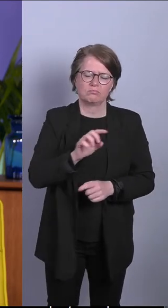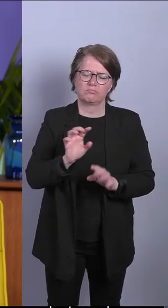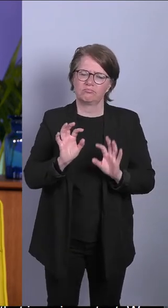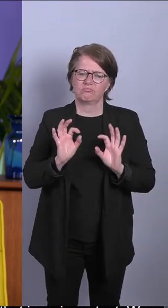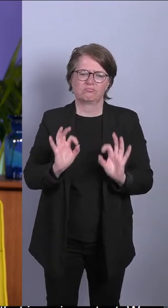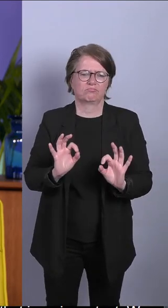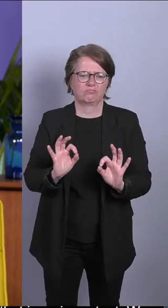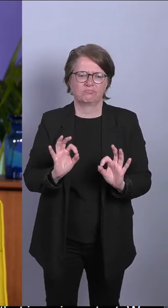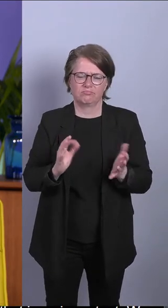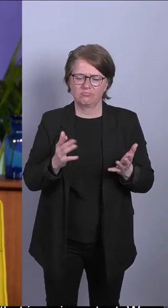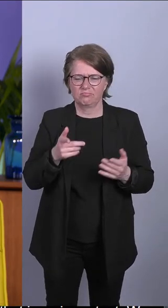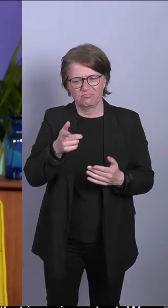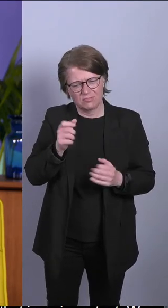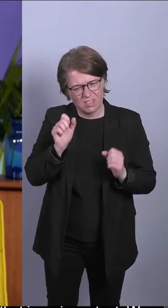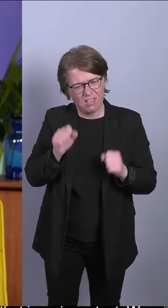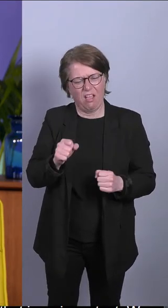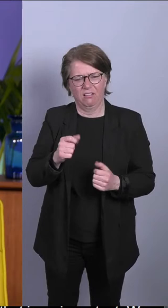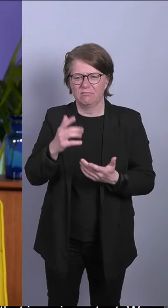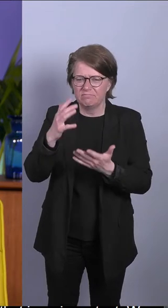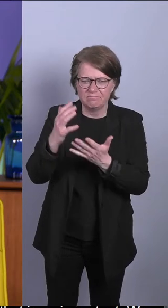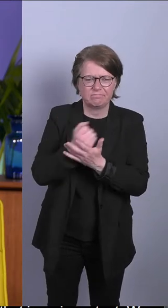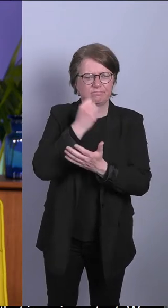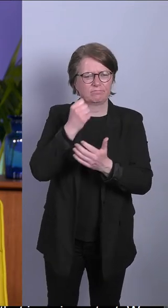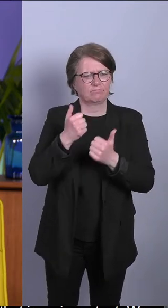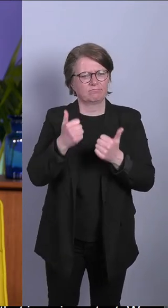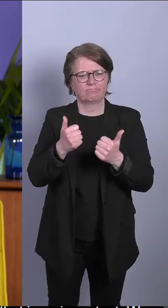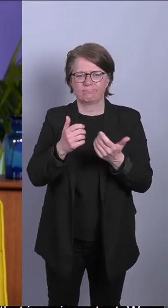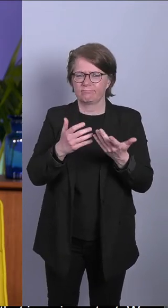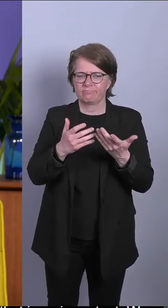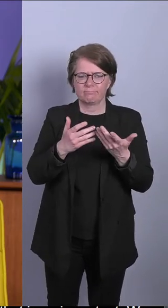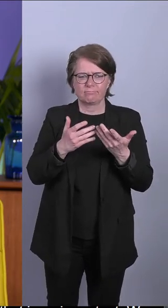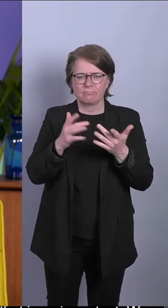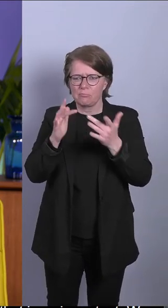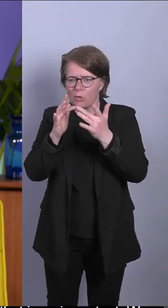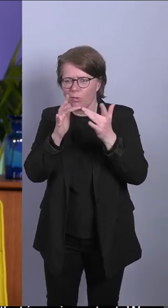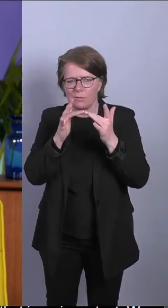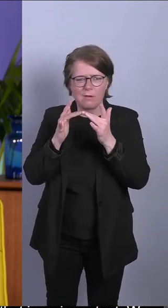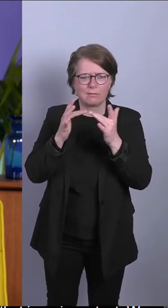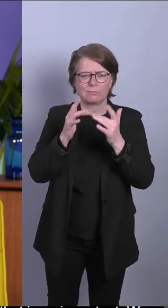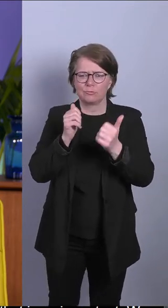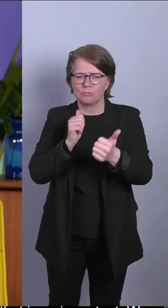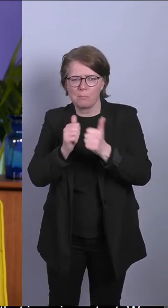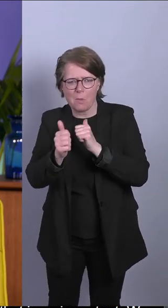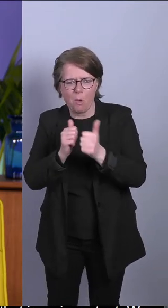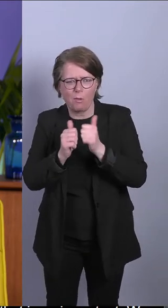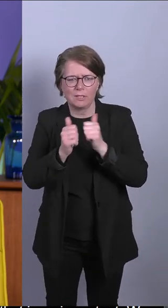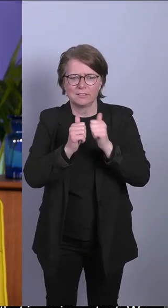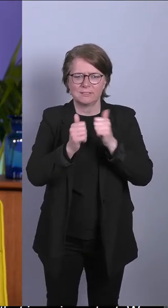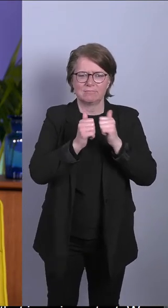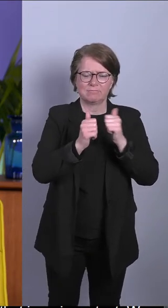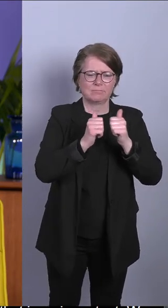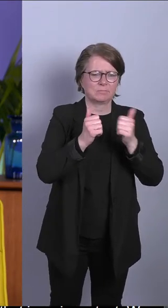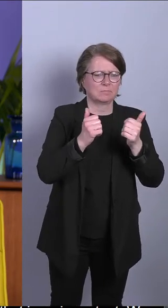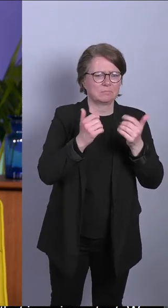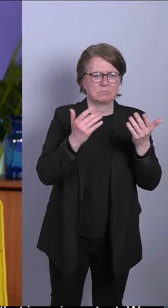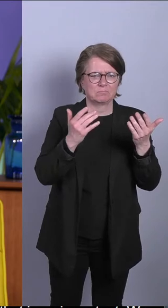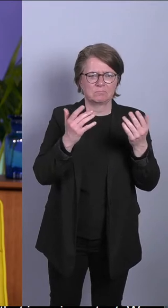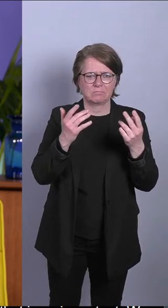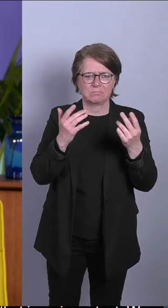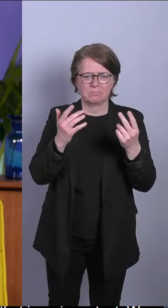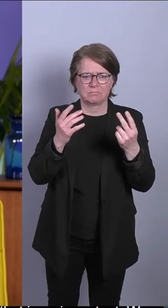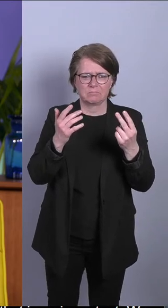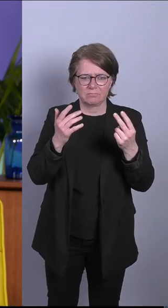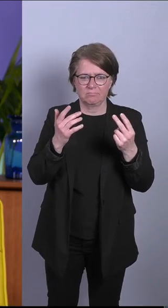connections, human emotions. And please remember, each one of you, every volunteer who is watching us today, that